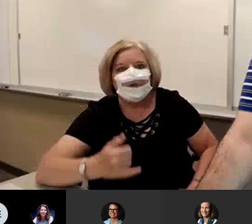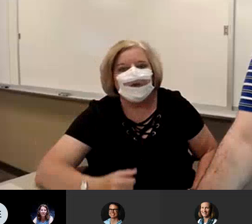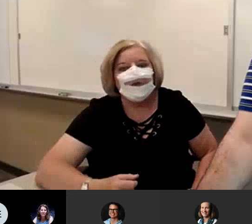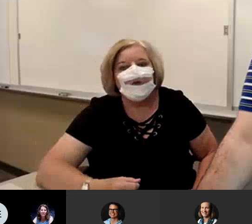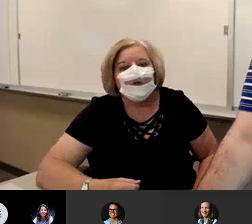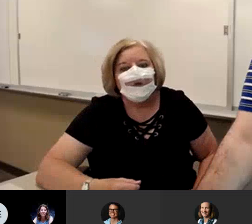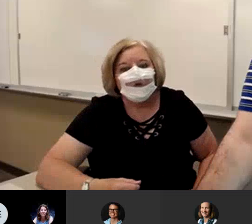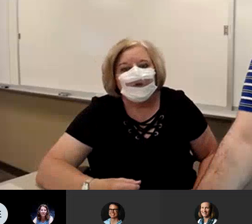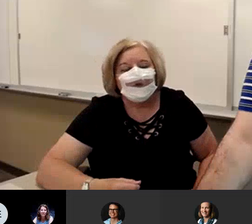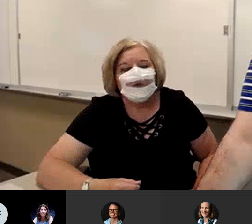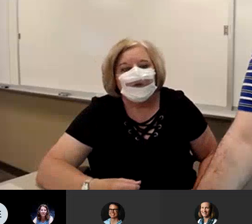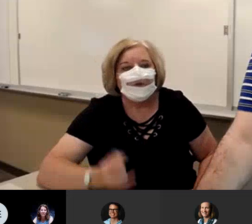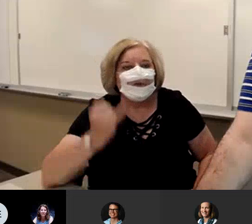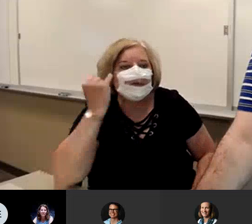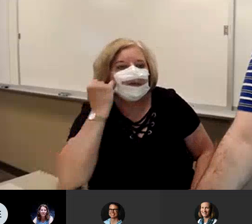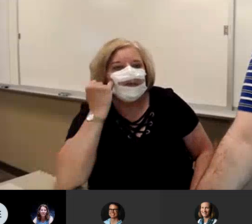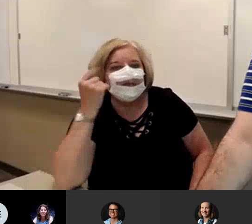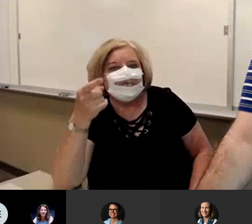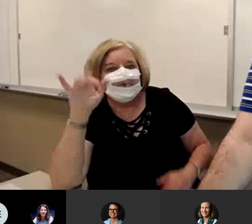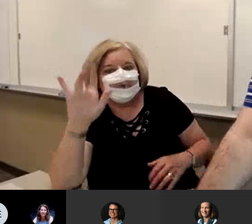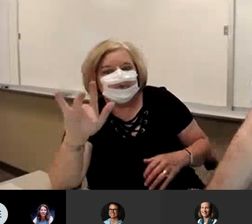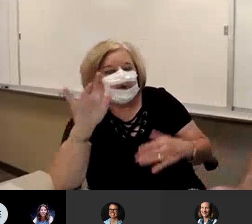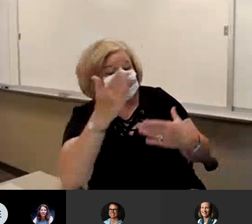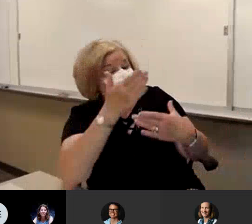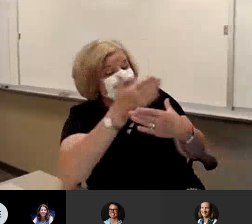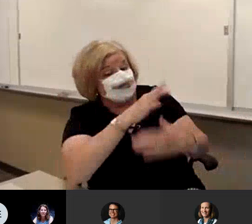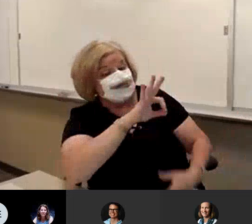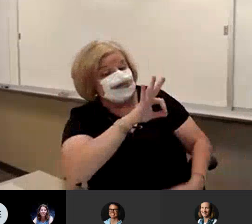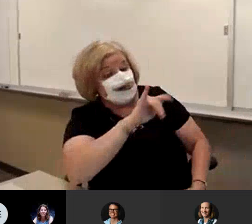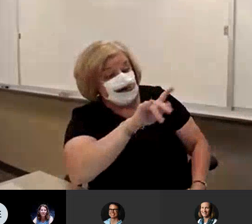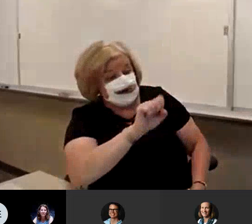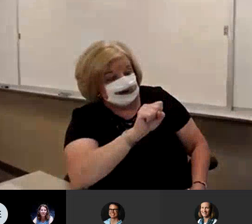So if you click on files, that's where